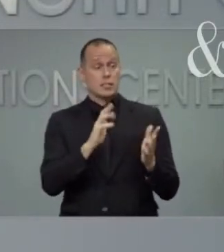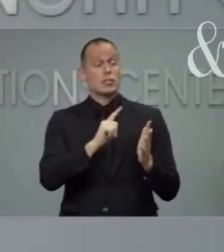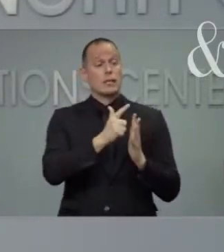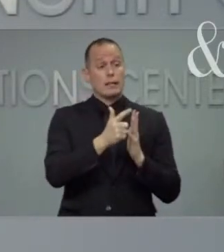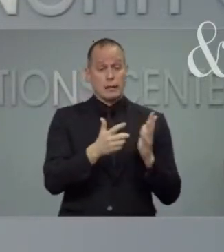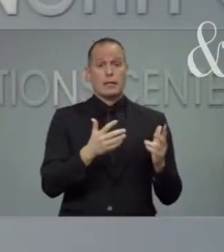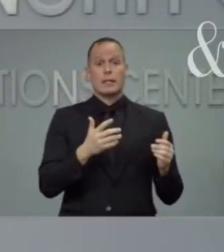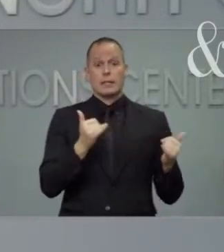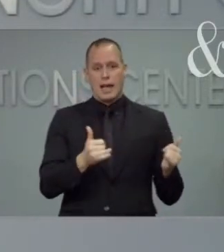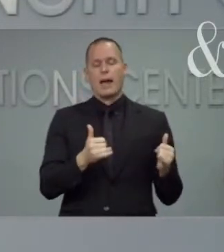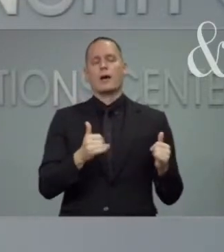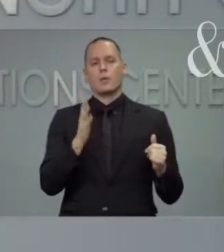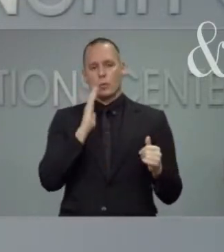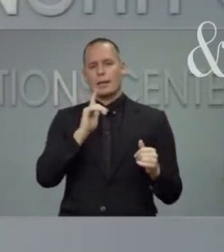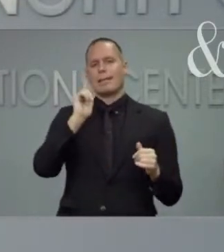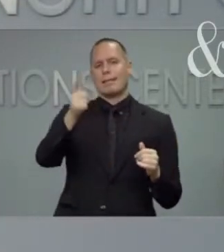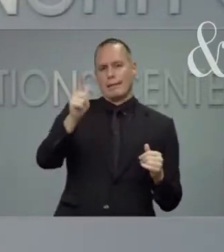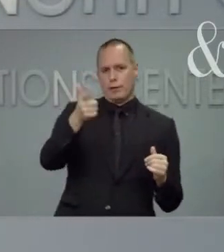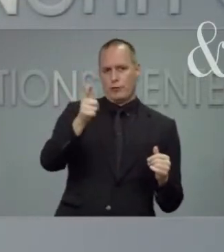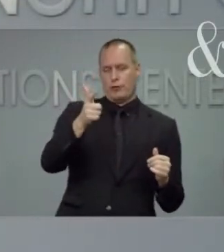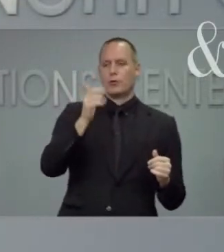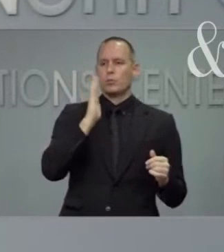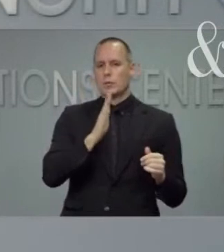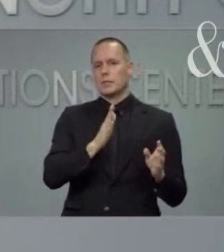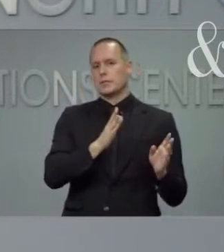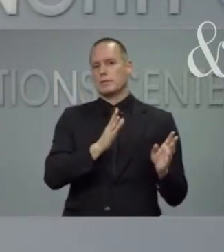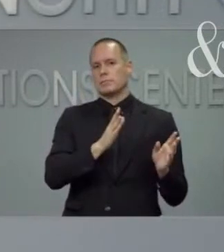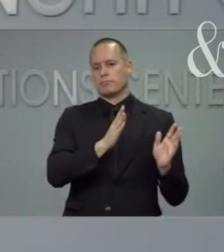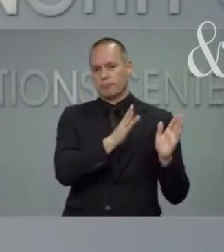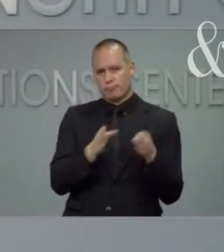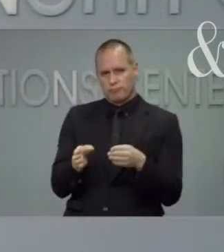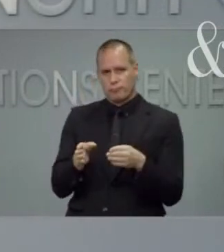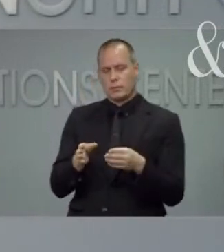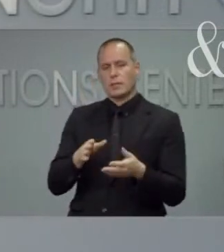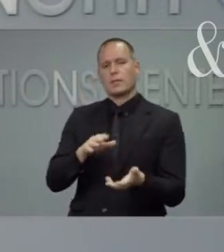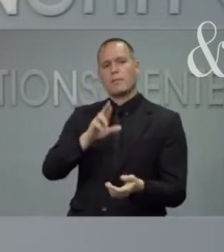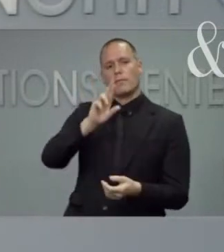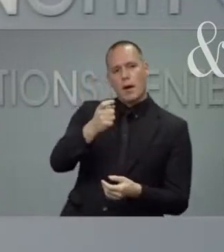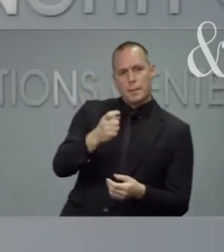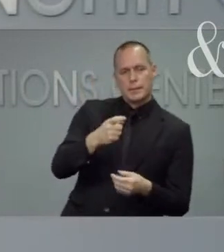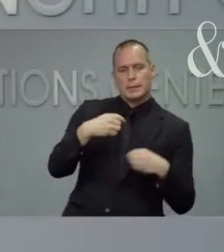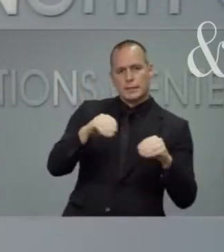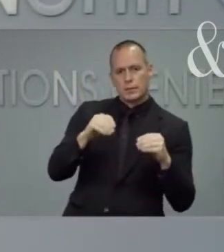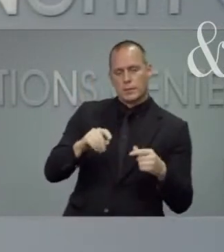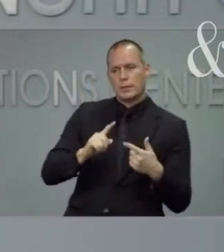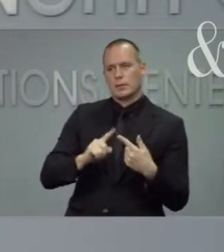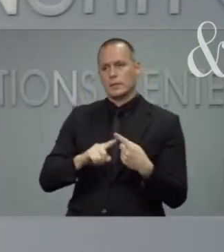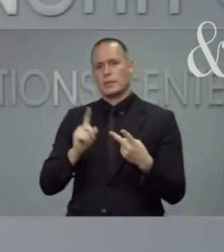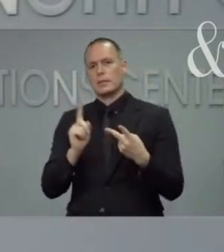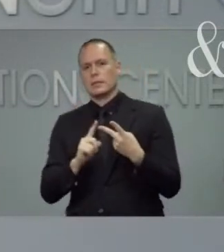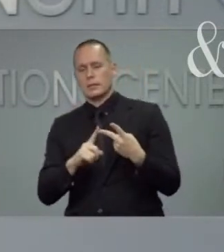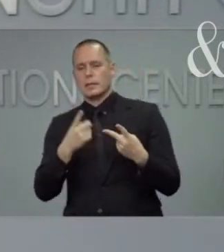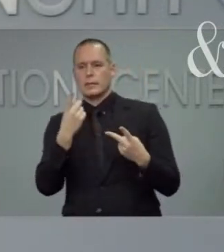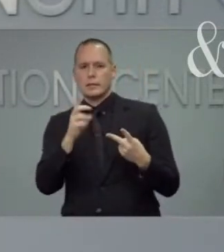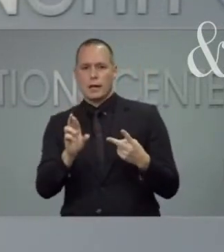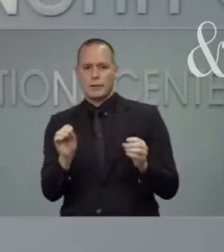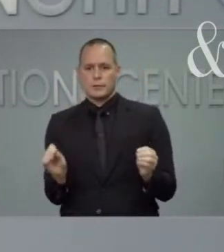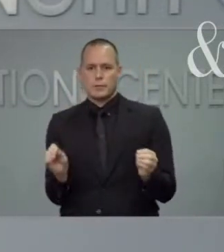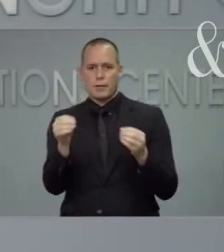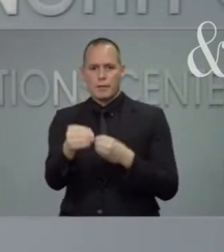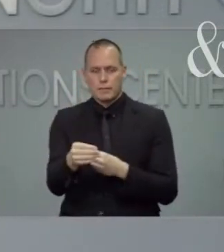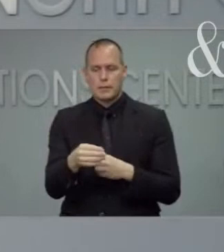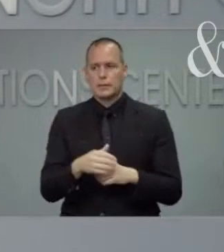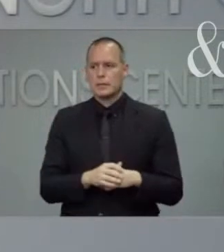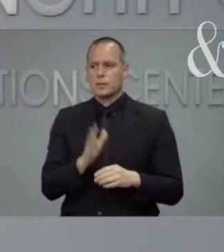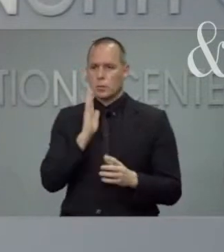into these smaller venues of pharmacies and doctors' offices and other places, because we're really